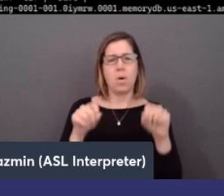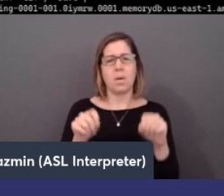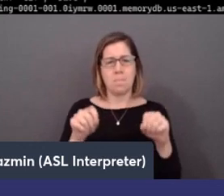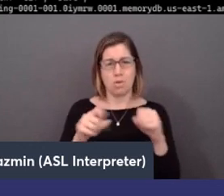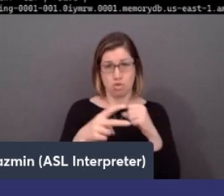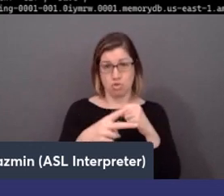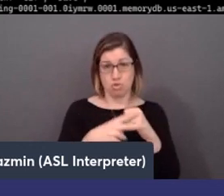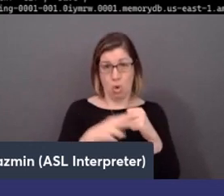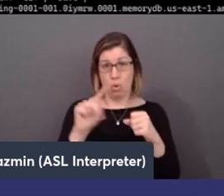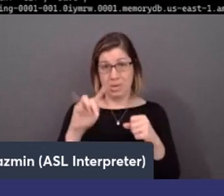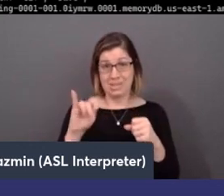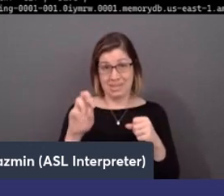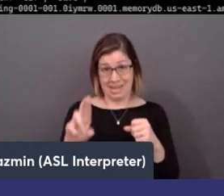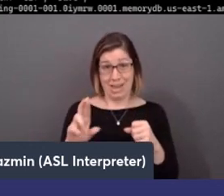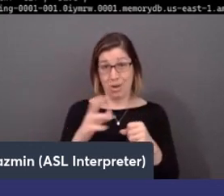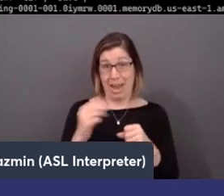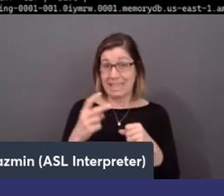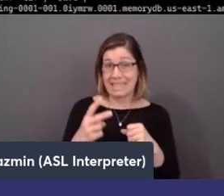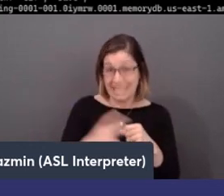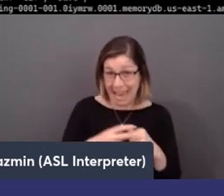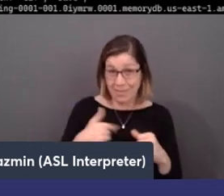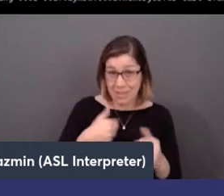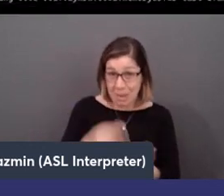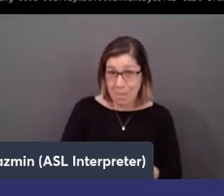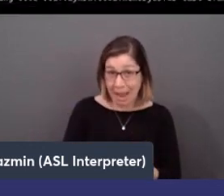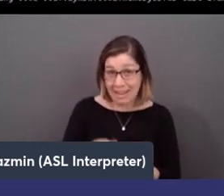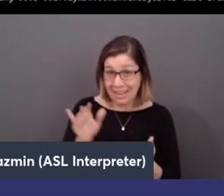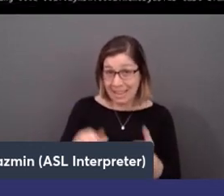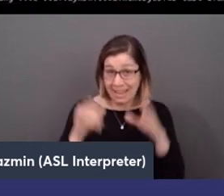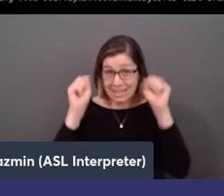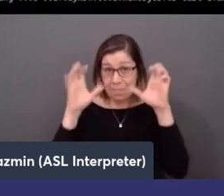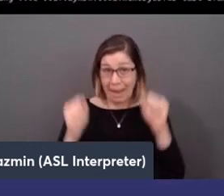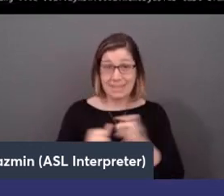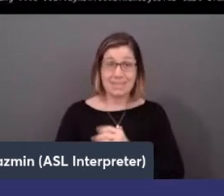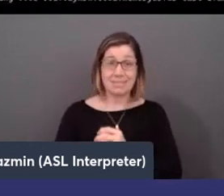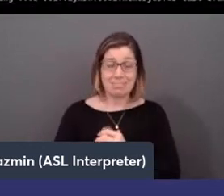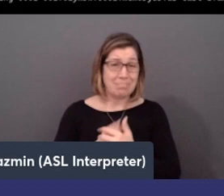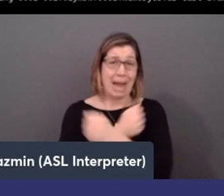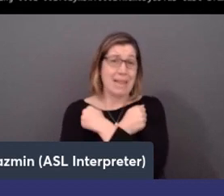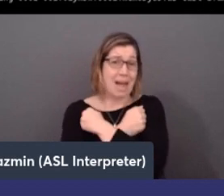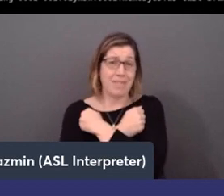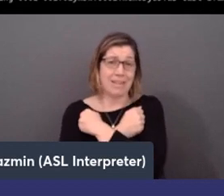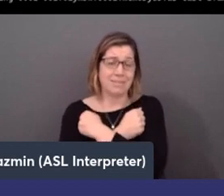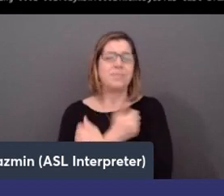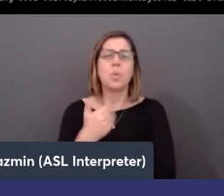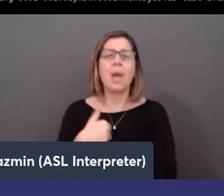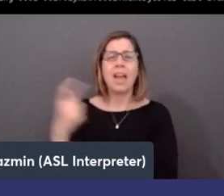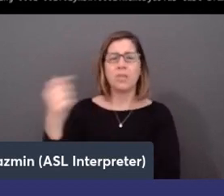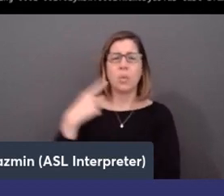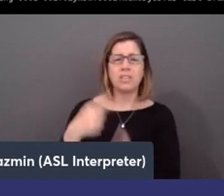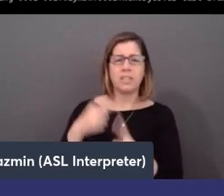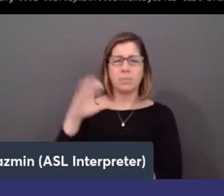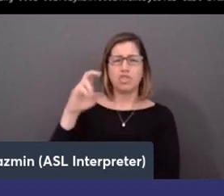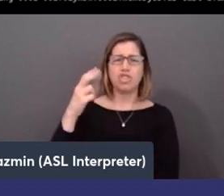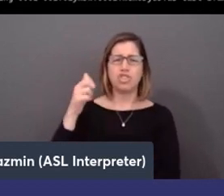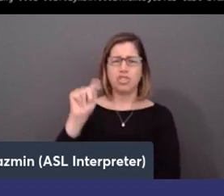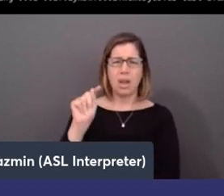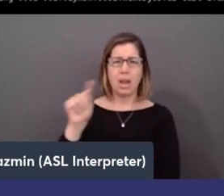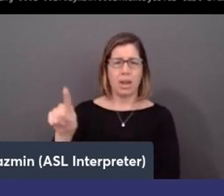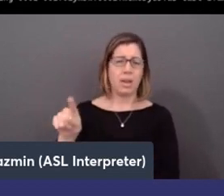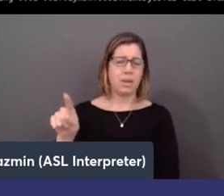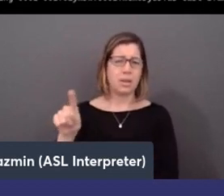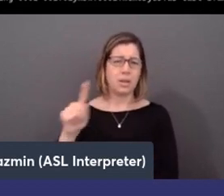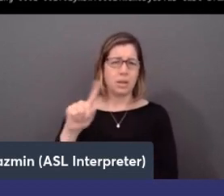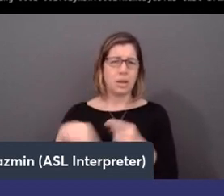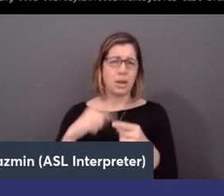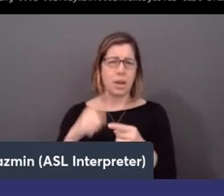it just saves me money. Like, that's amazing. I love it. We had a question from chat, Robert, actually,